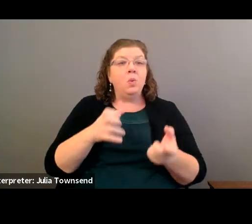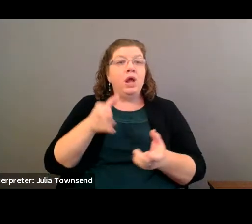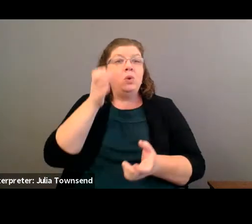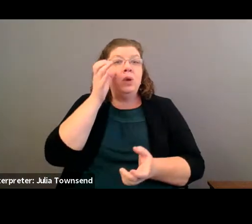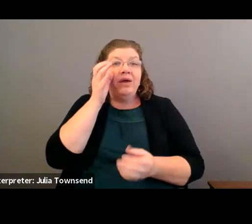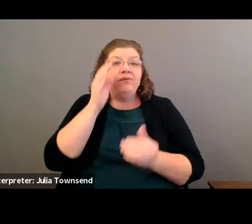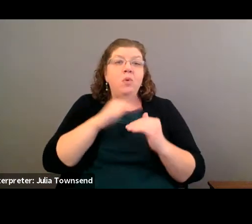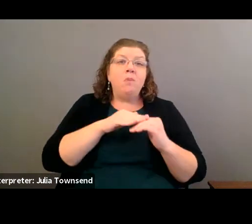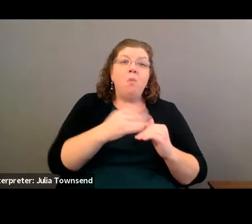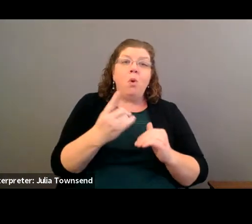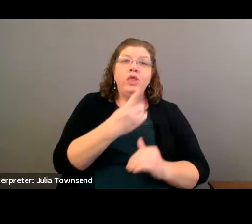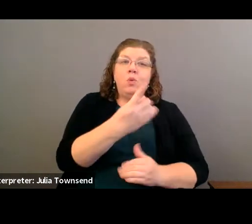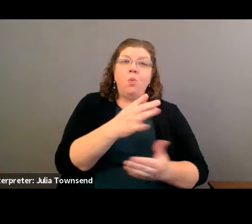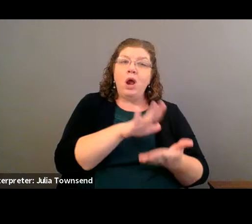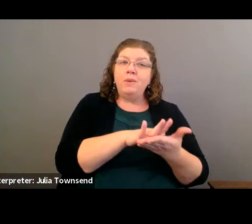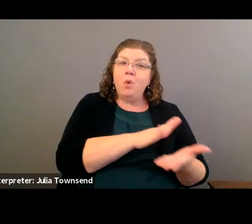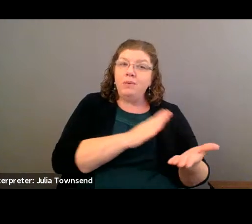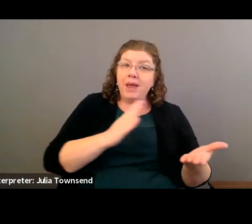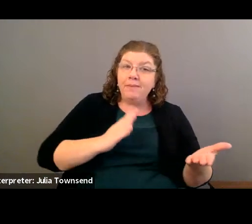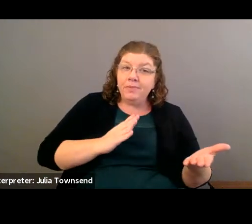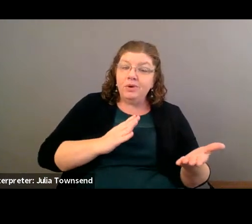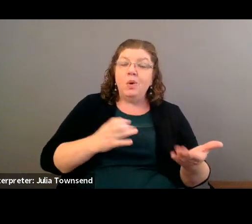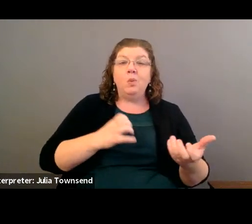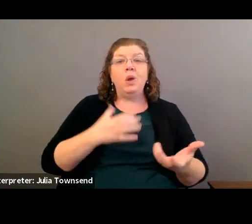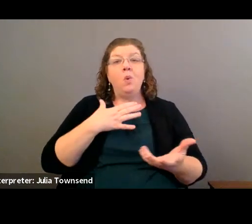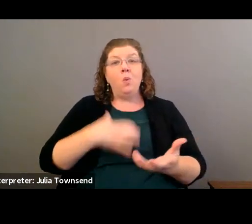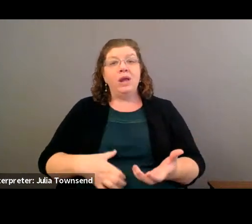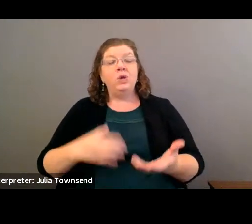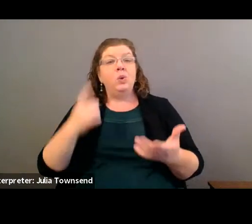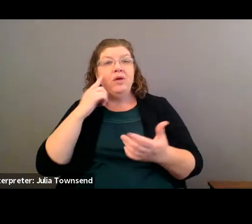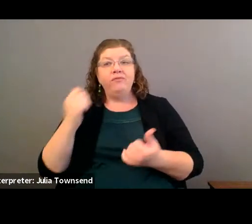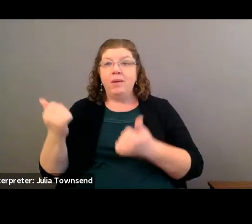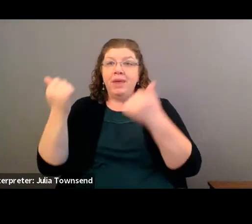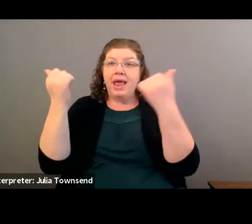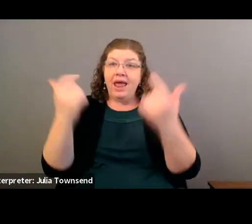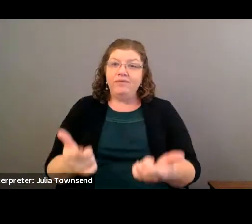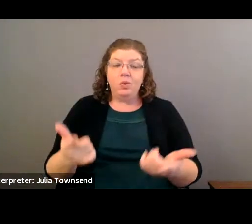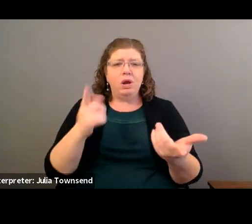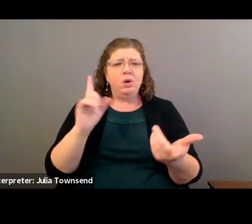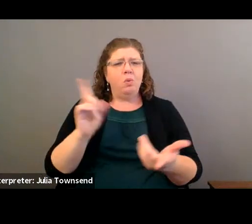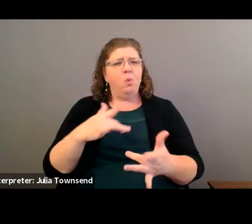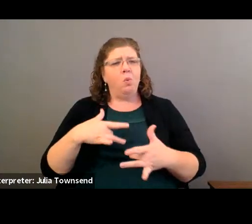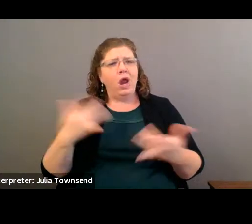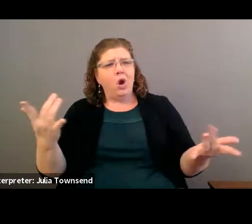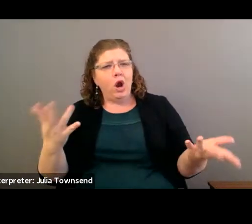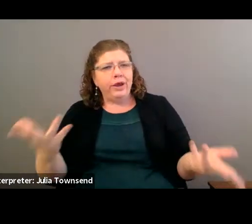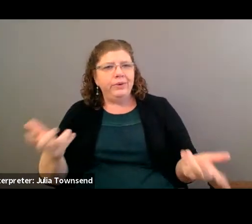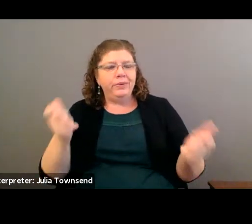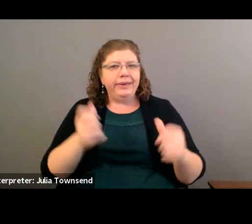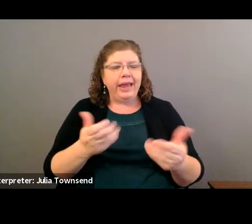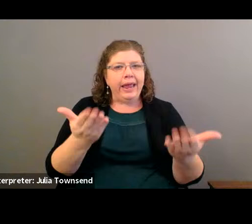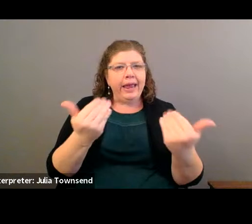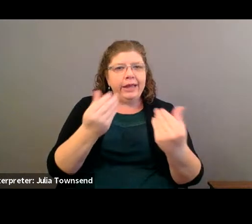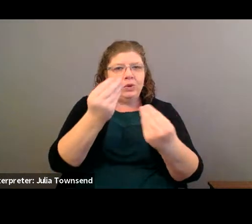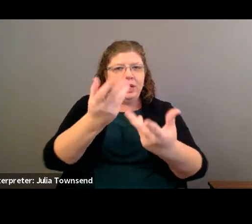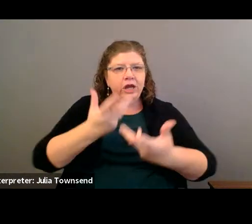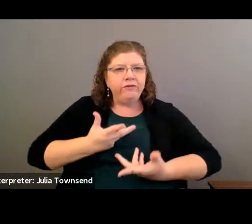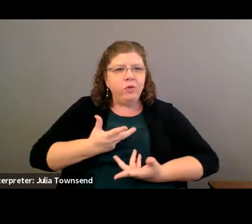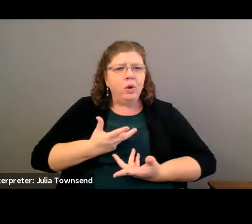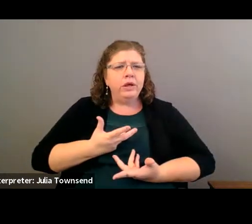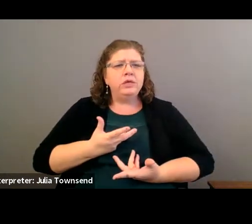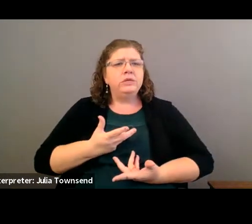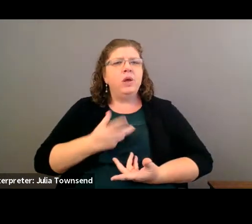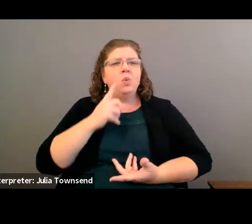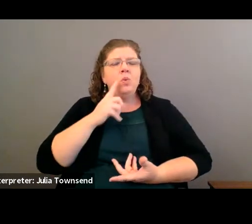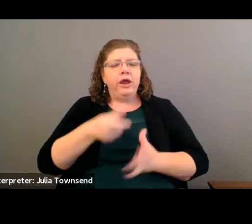one board member. We would like to hear it from everyone. Where are you? Can we hear from you? Where's the